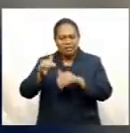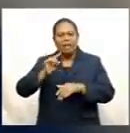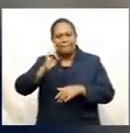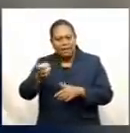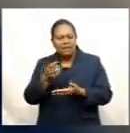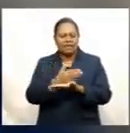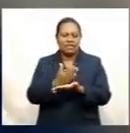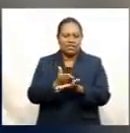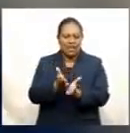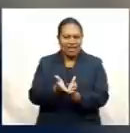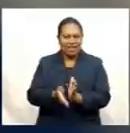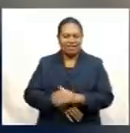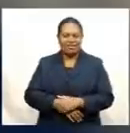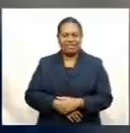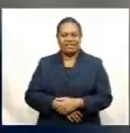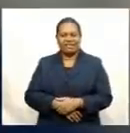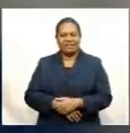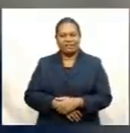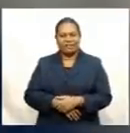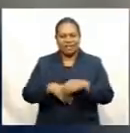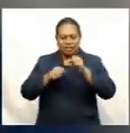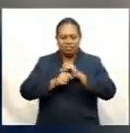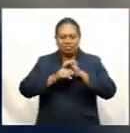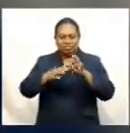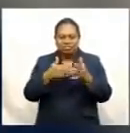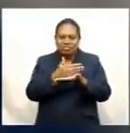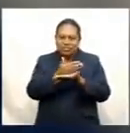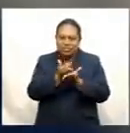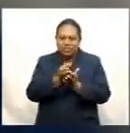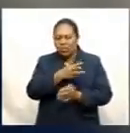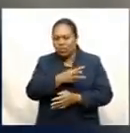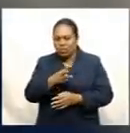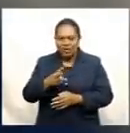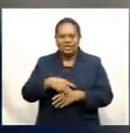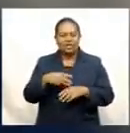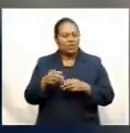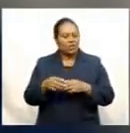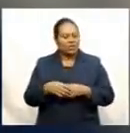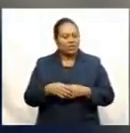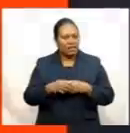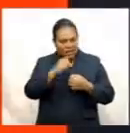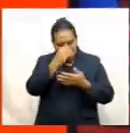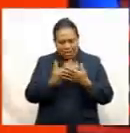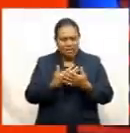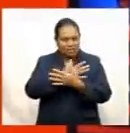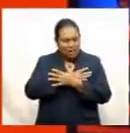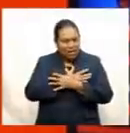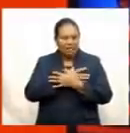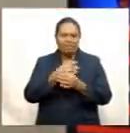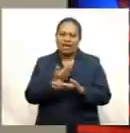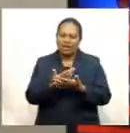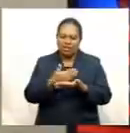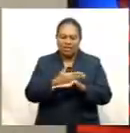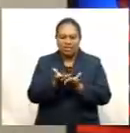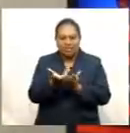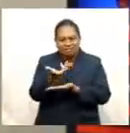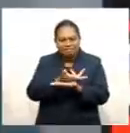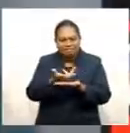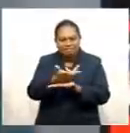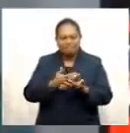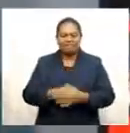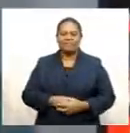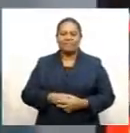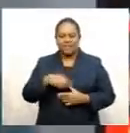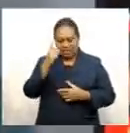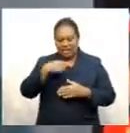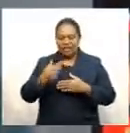and, spreading the word, hopefully through music, spreading the love as well. Artists believe this is something that can